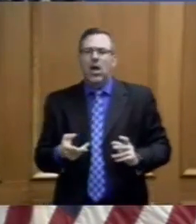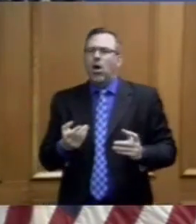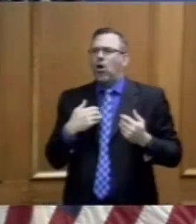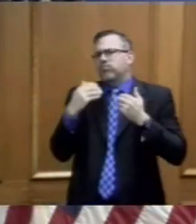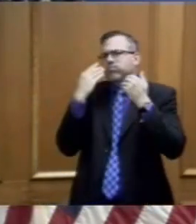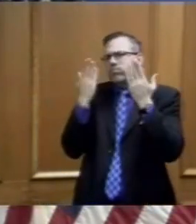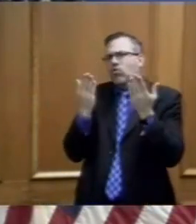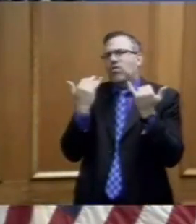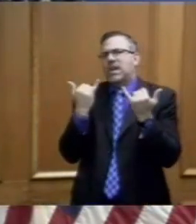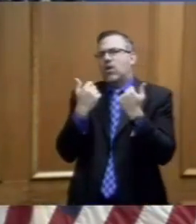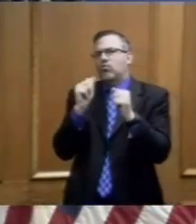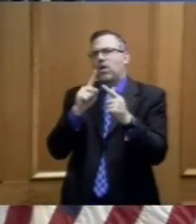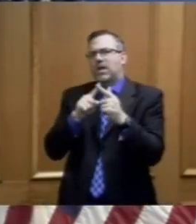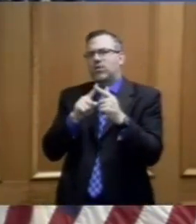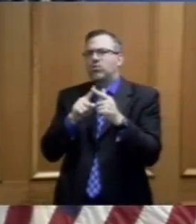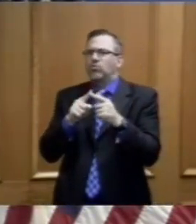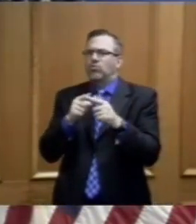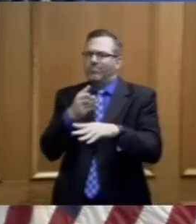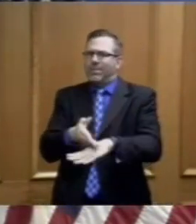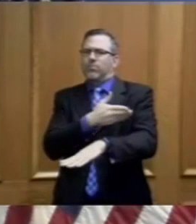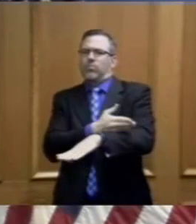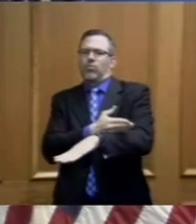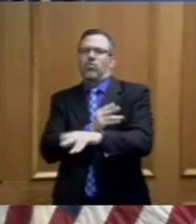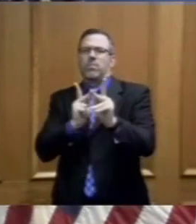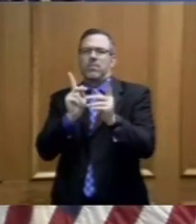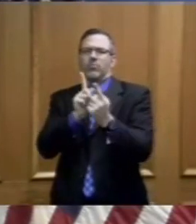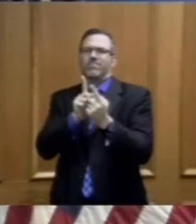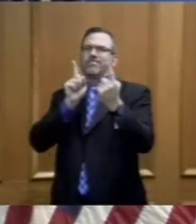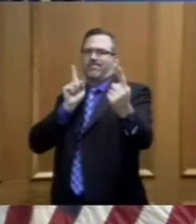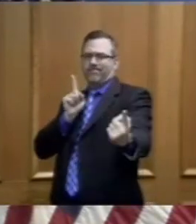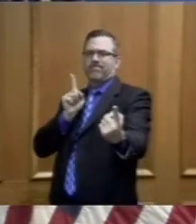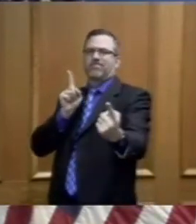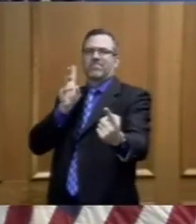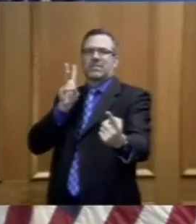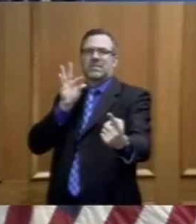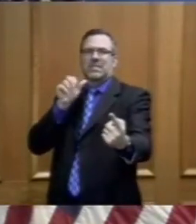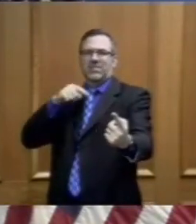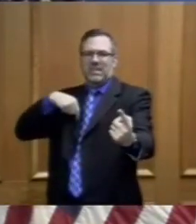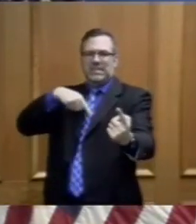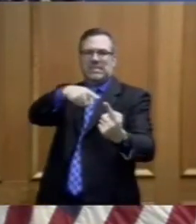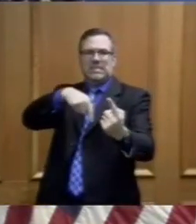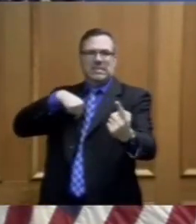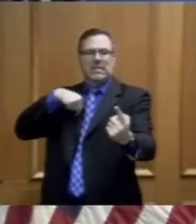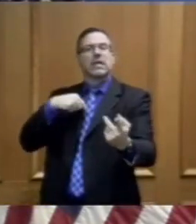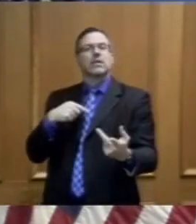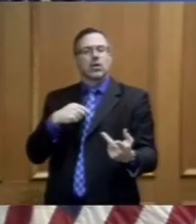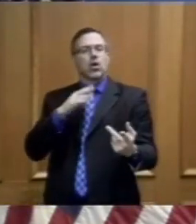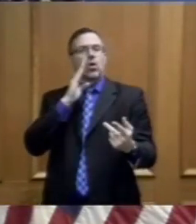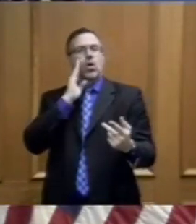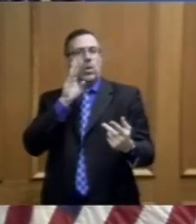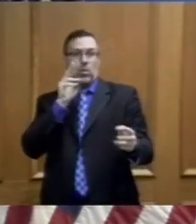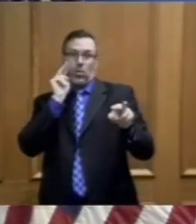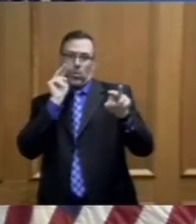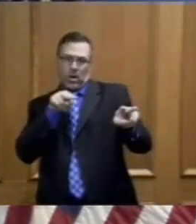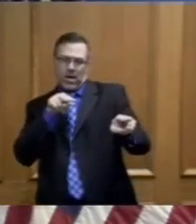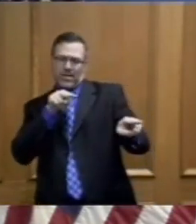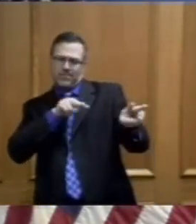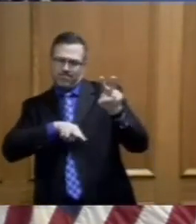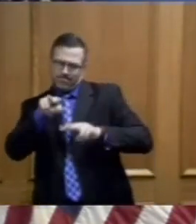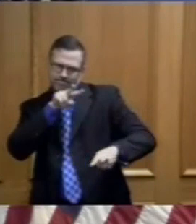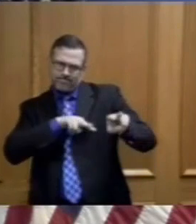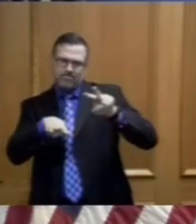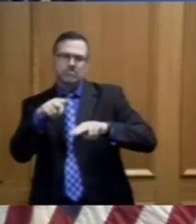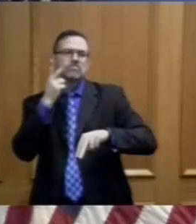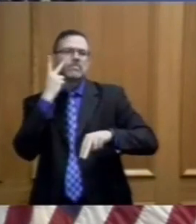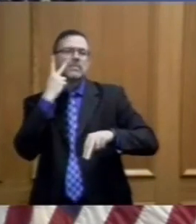social distancing efforts through this new executive order. So we're going to watch and monitor, just like